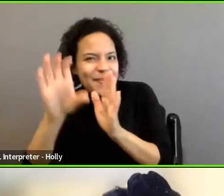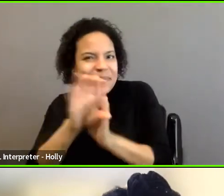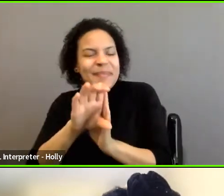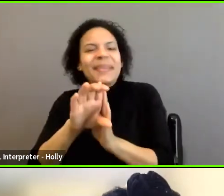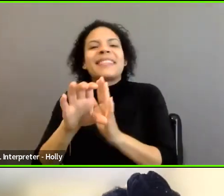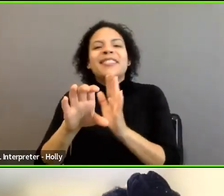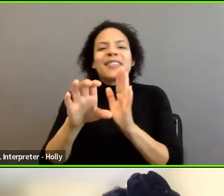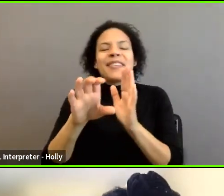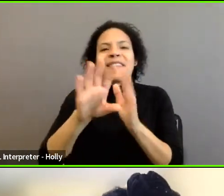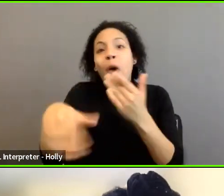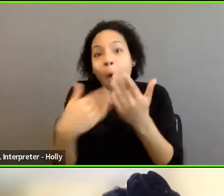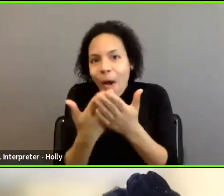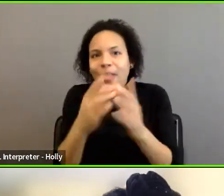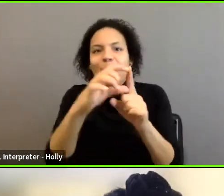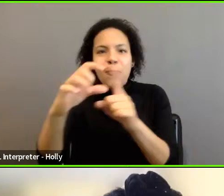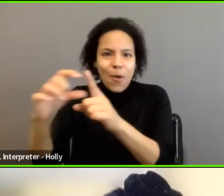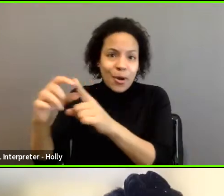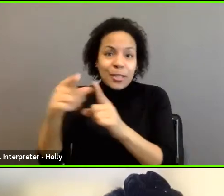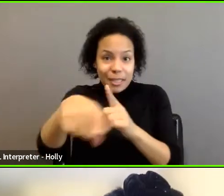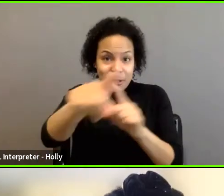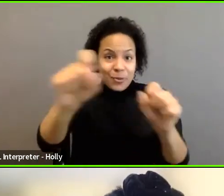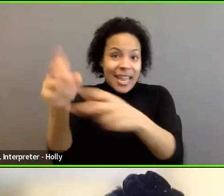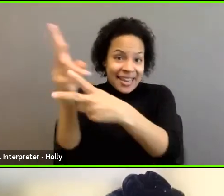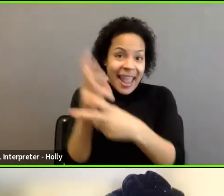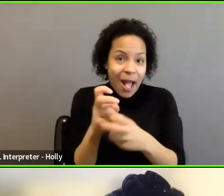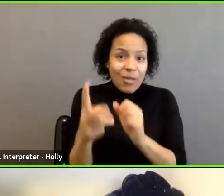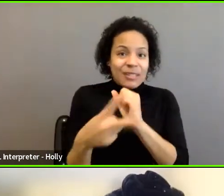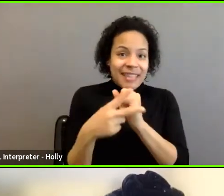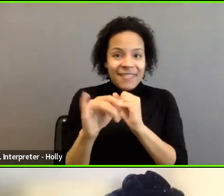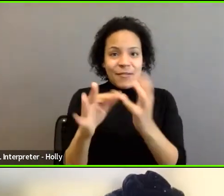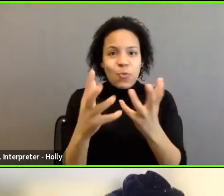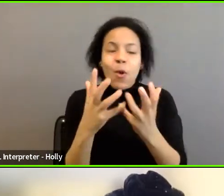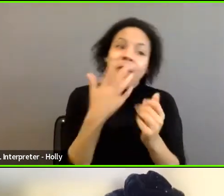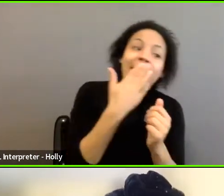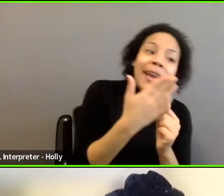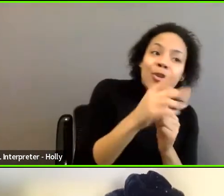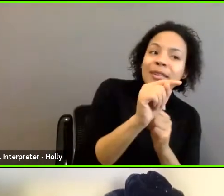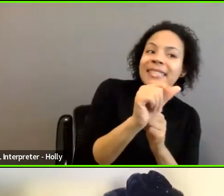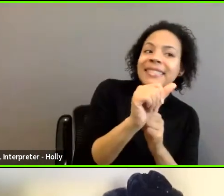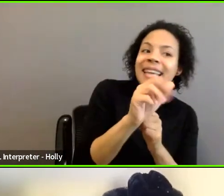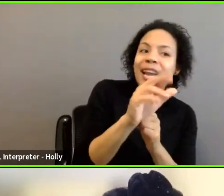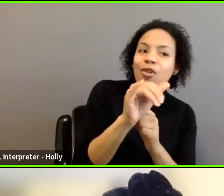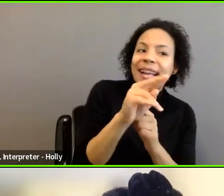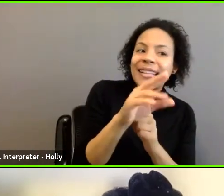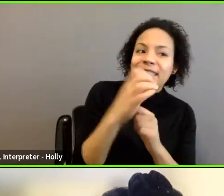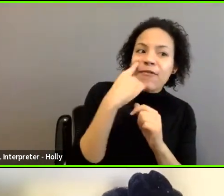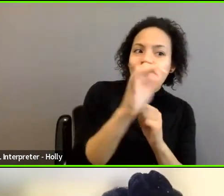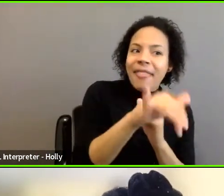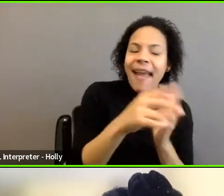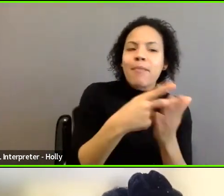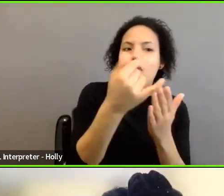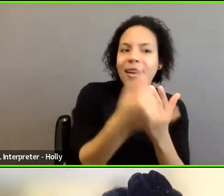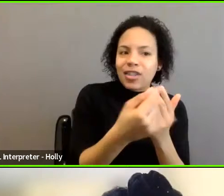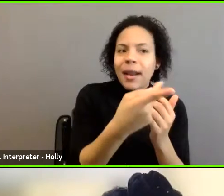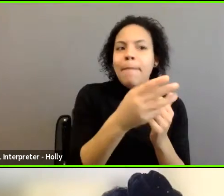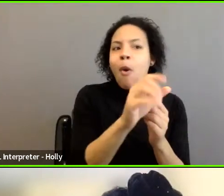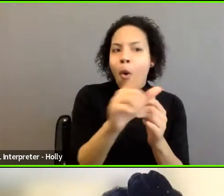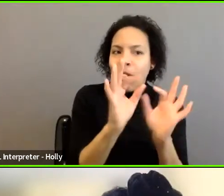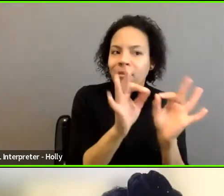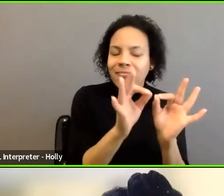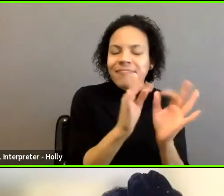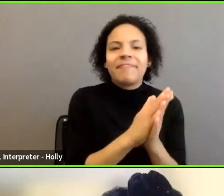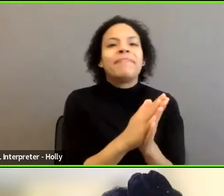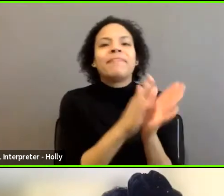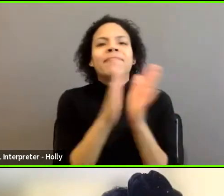Terrence, for organizing this. This has been really, really good. So I want to move into kind of a deeper dive around the